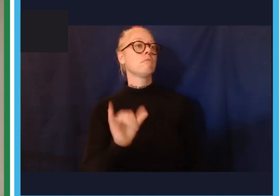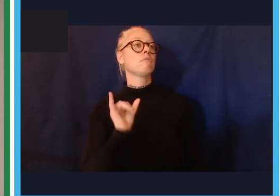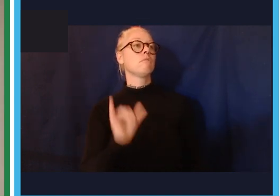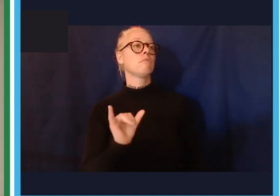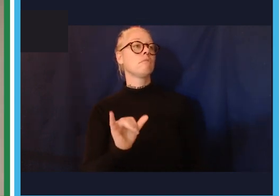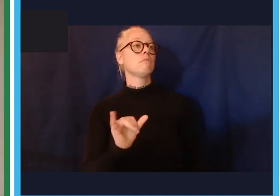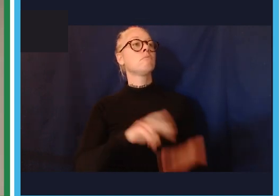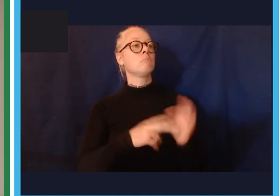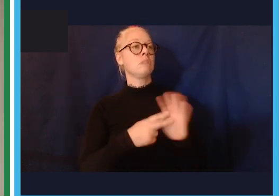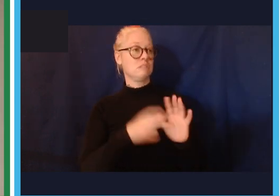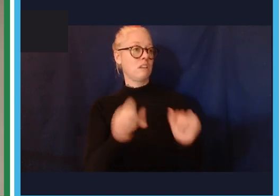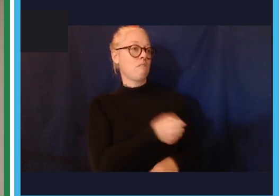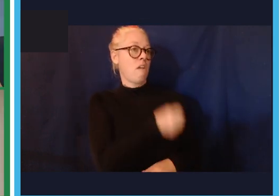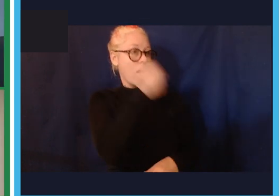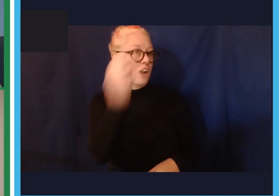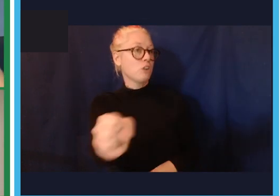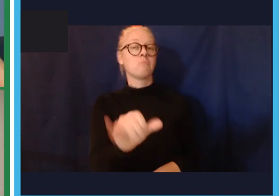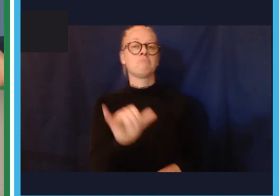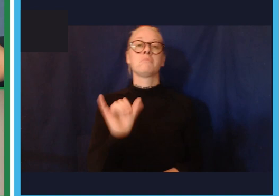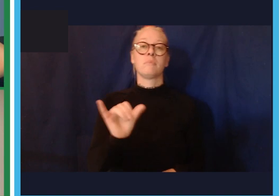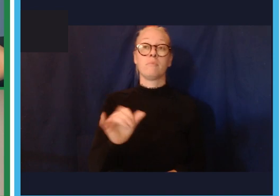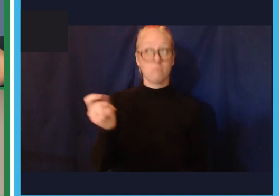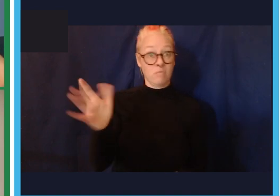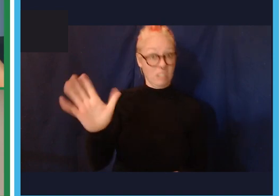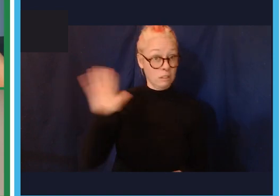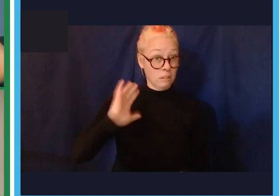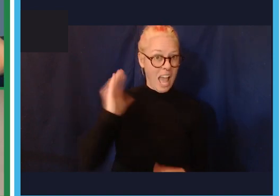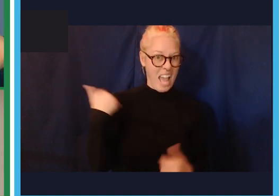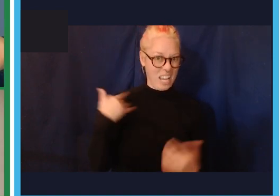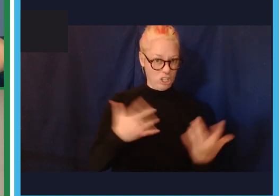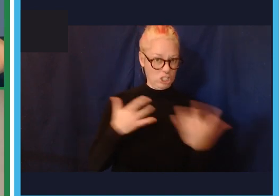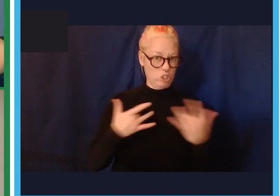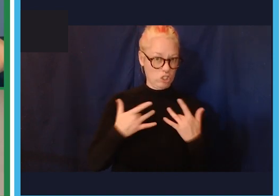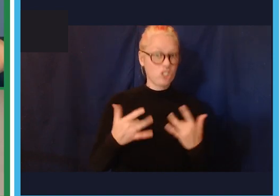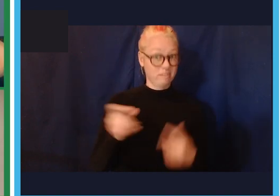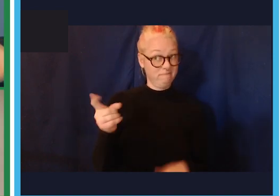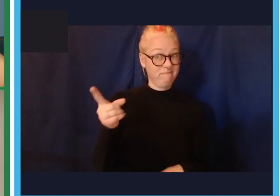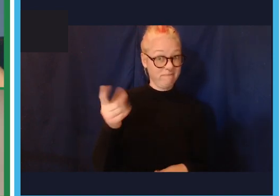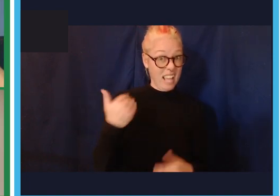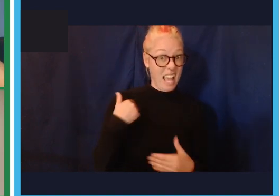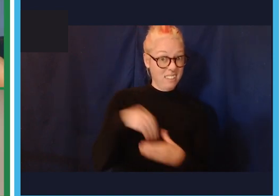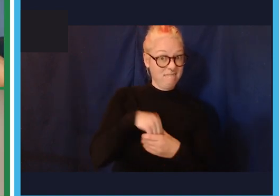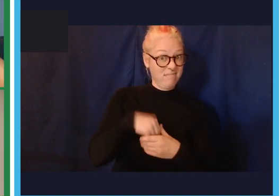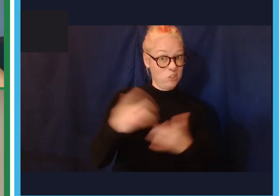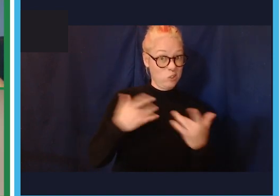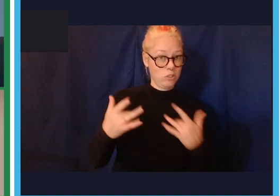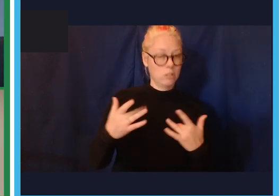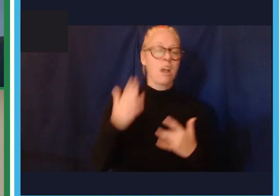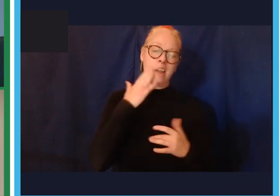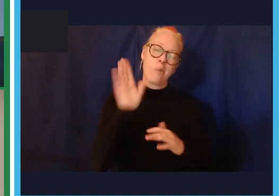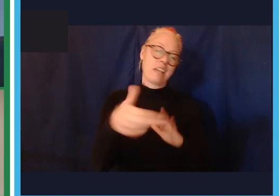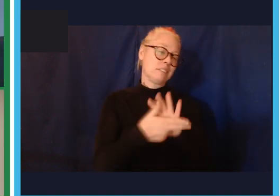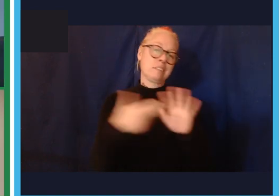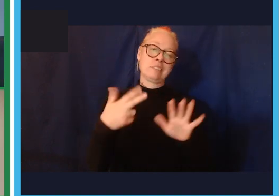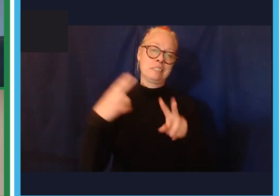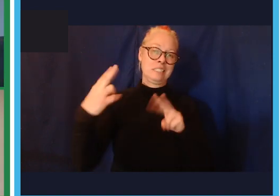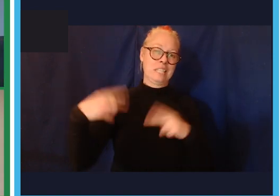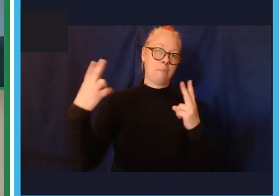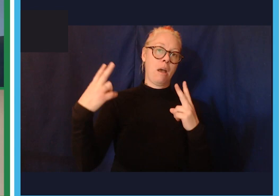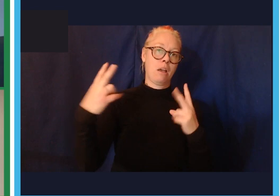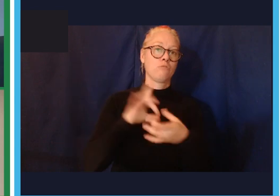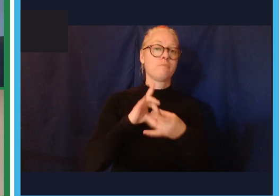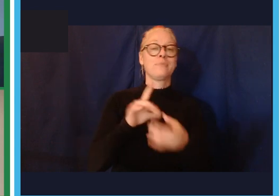syndrome has been strong enough where it has made the difference for them. And I have not been given an opportunity to discuss that. And a lot of